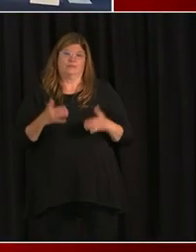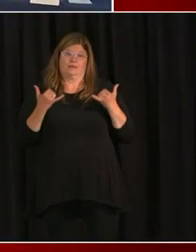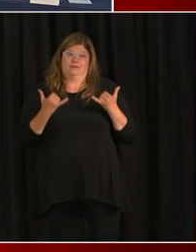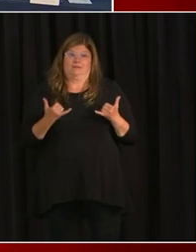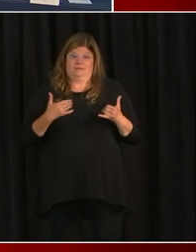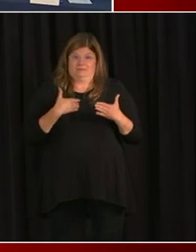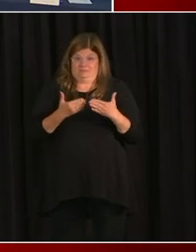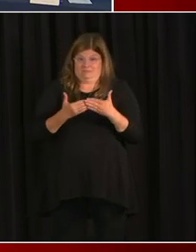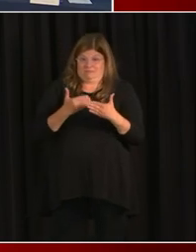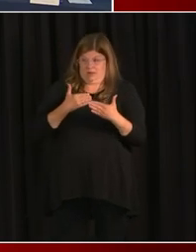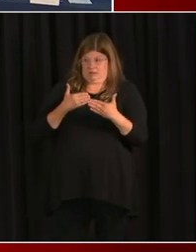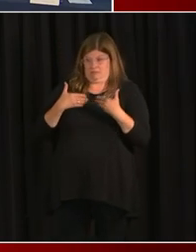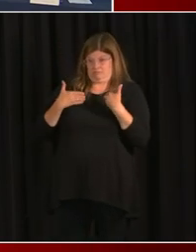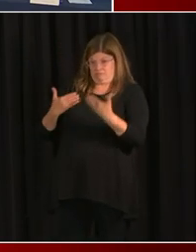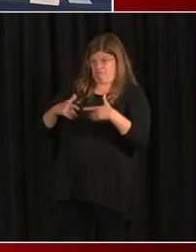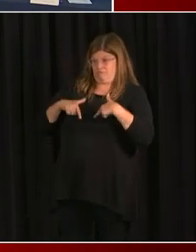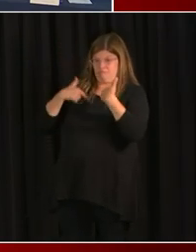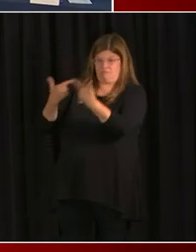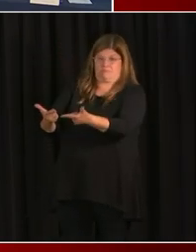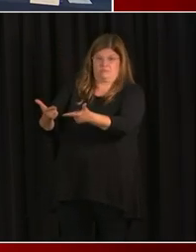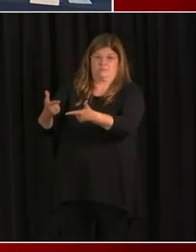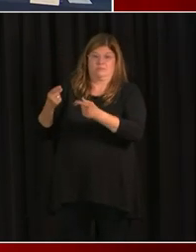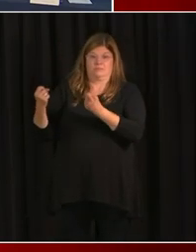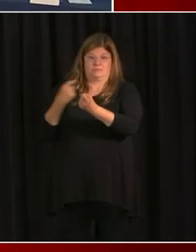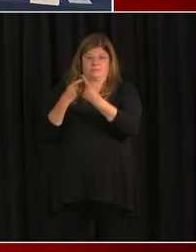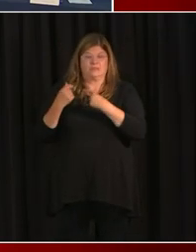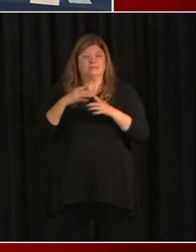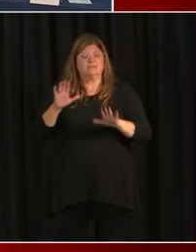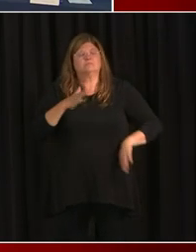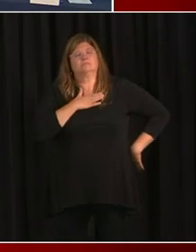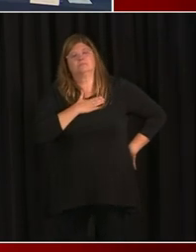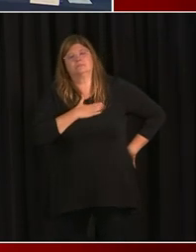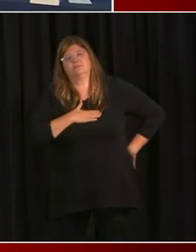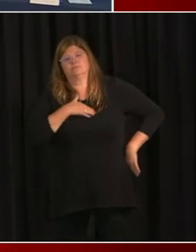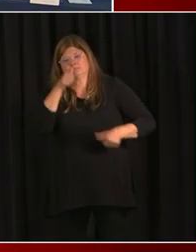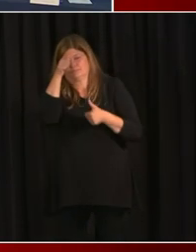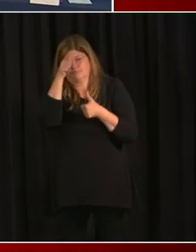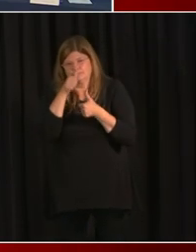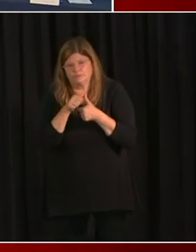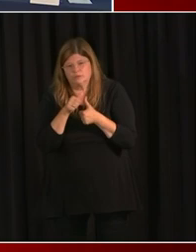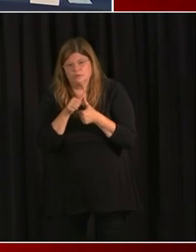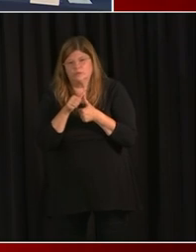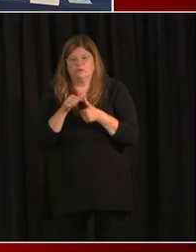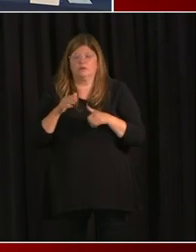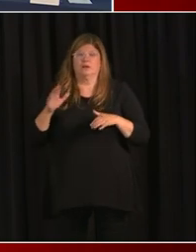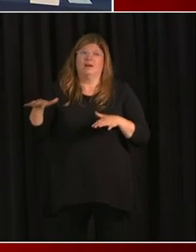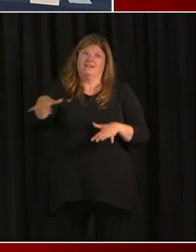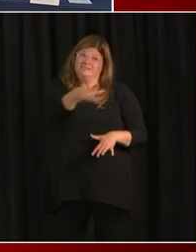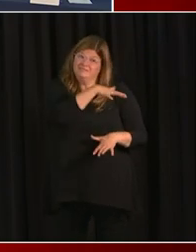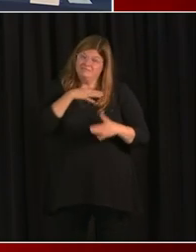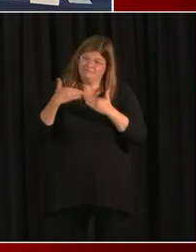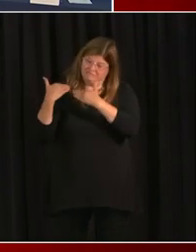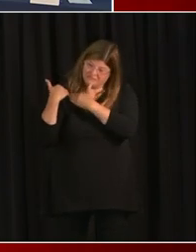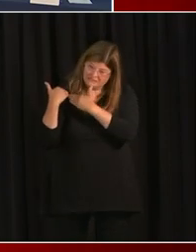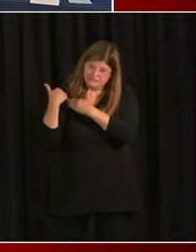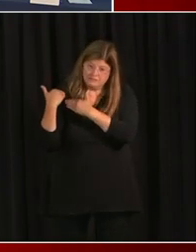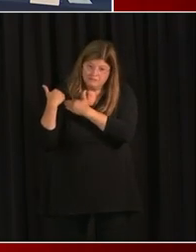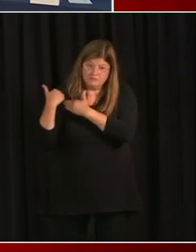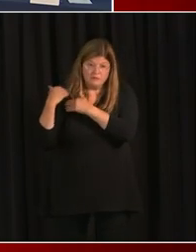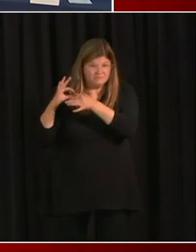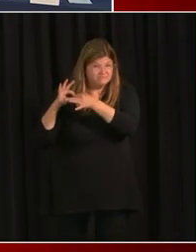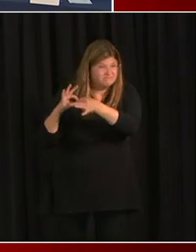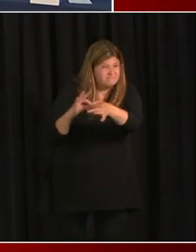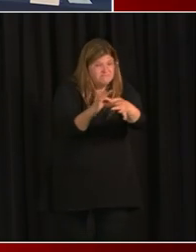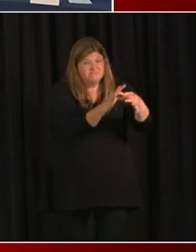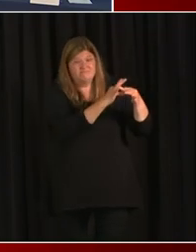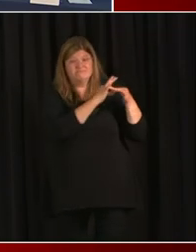we take your questions, we just want to remind everybody of our shared responsibility to protect each